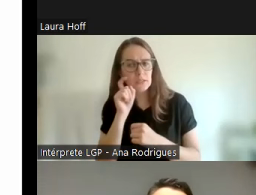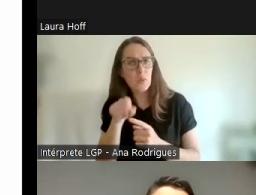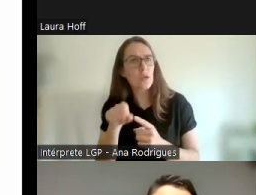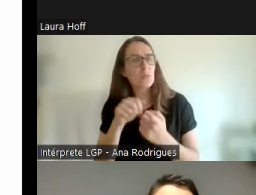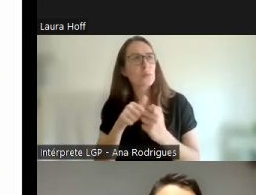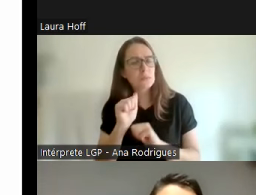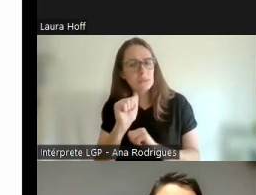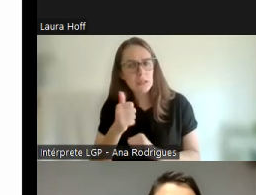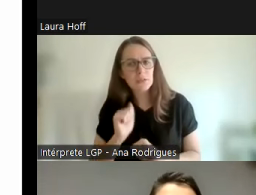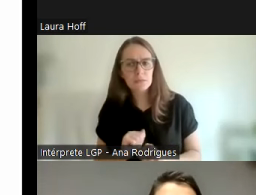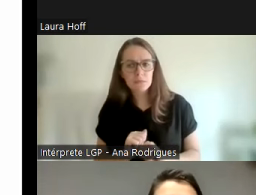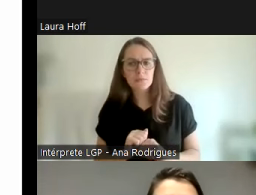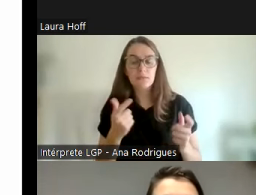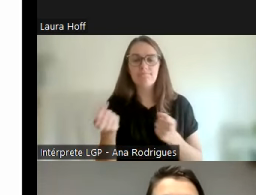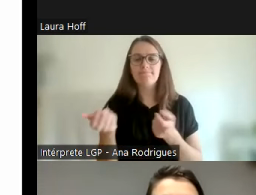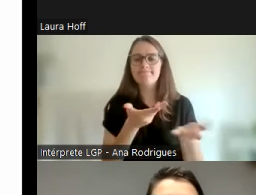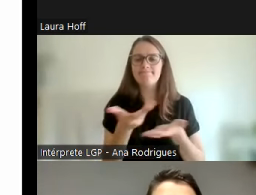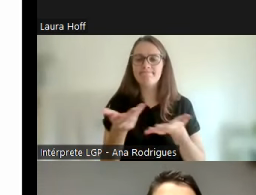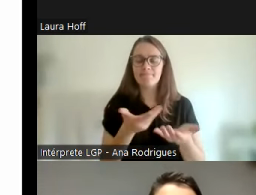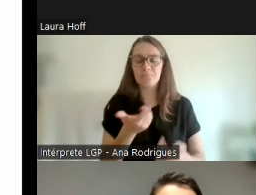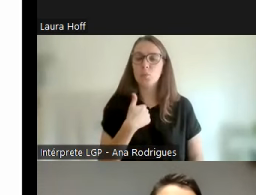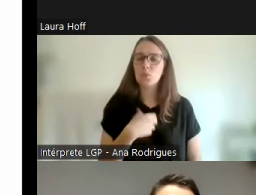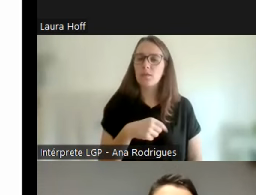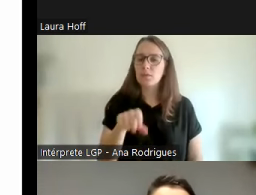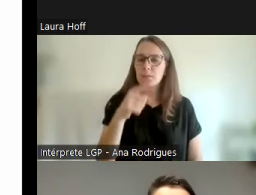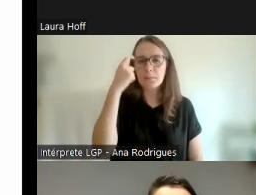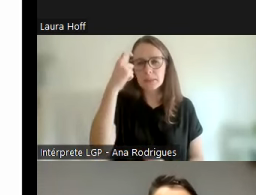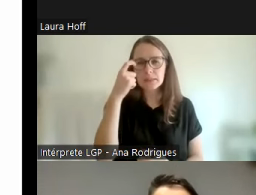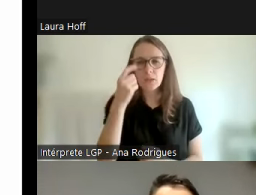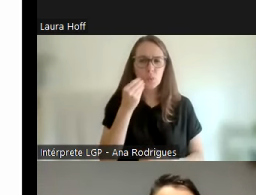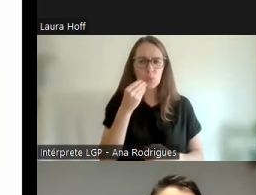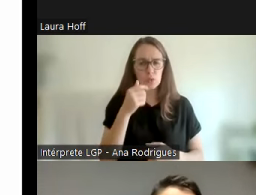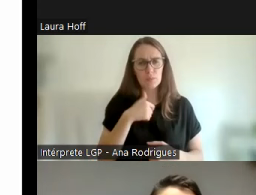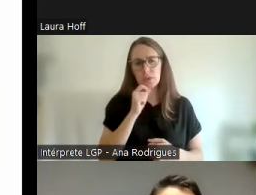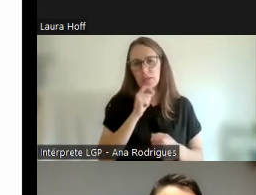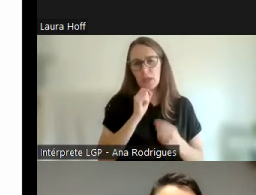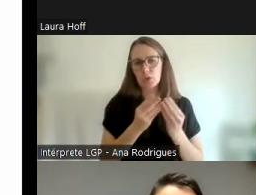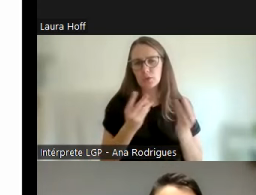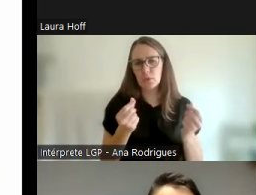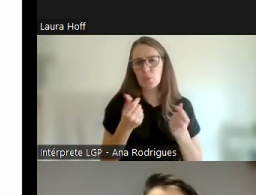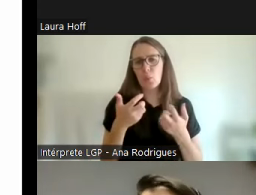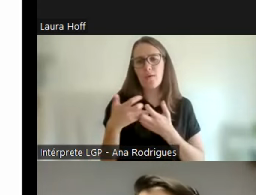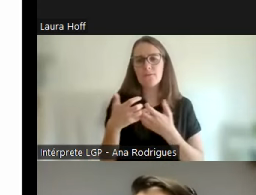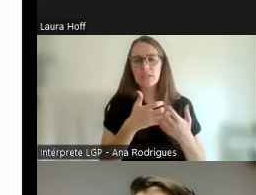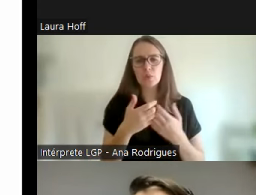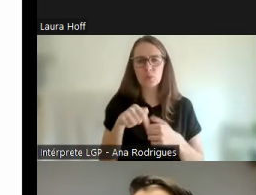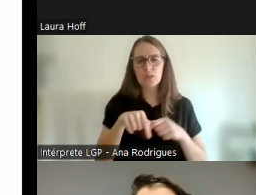So I would like you to think about how can we deal with conflict in a